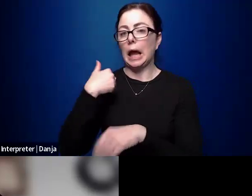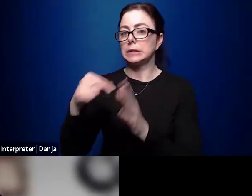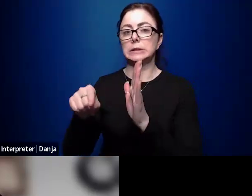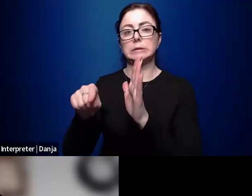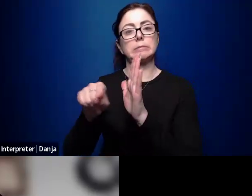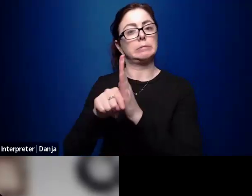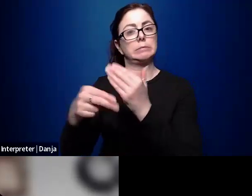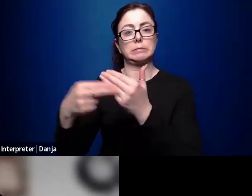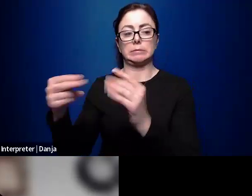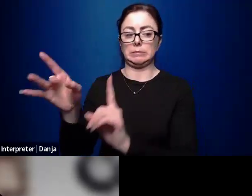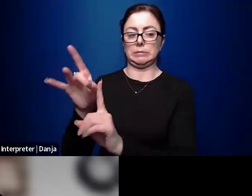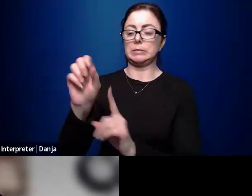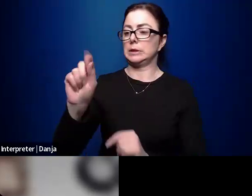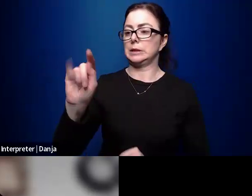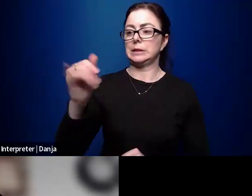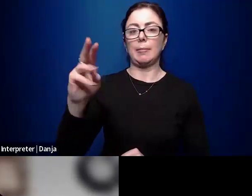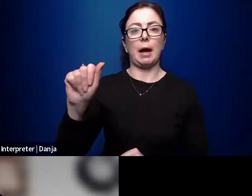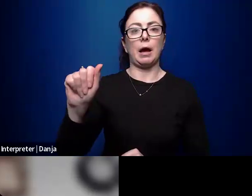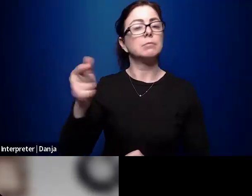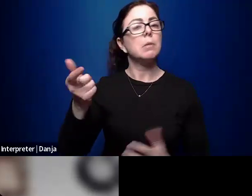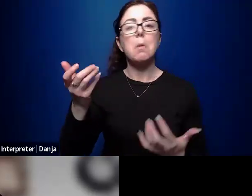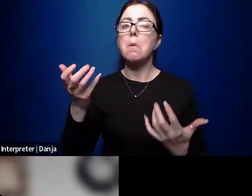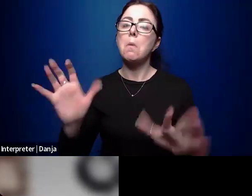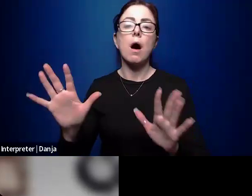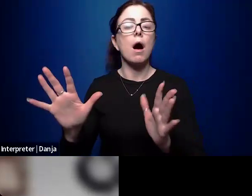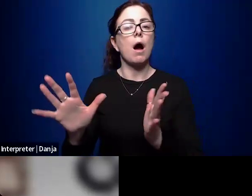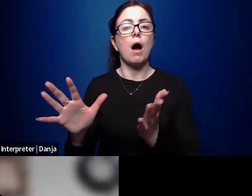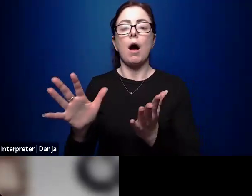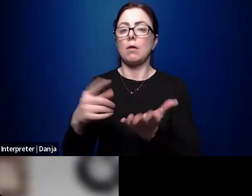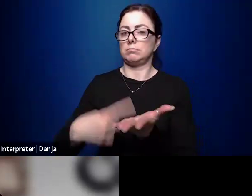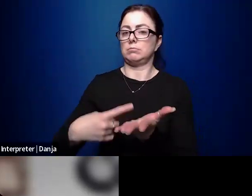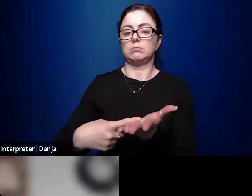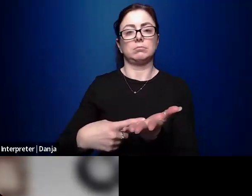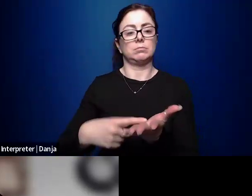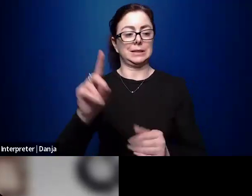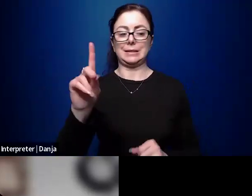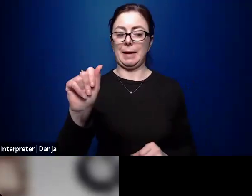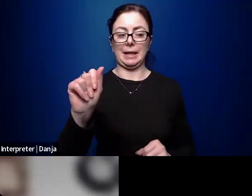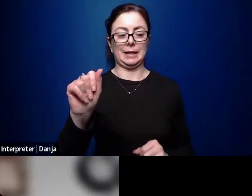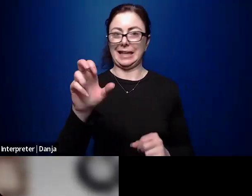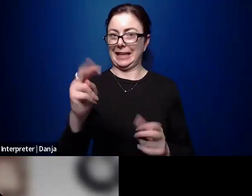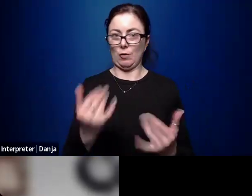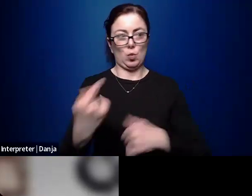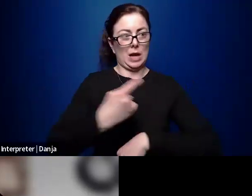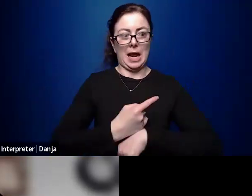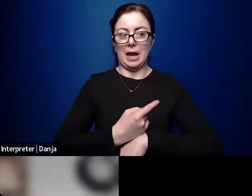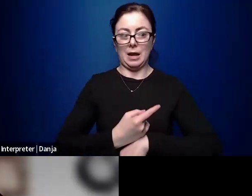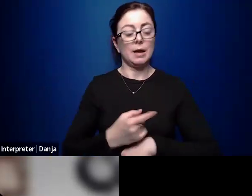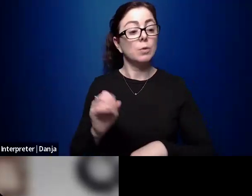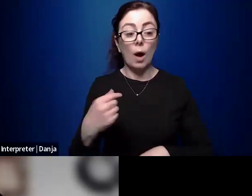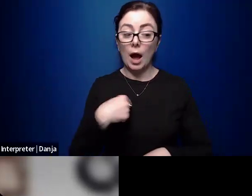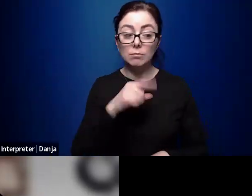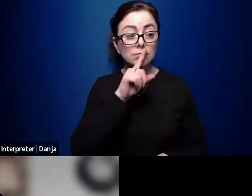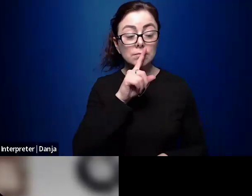talk about disability to this day. So I don't gonna tell my family or